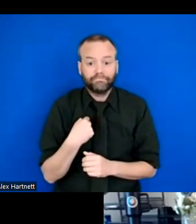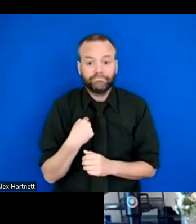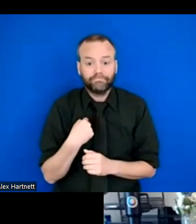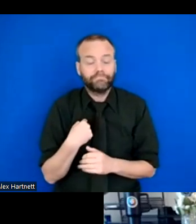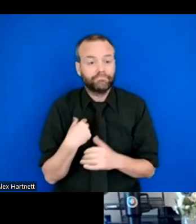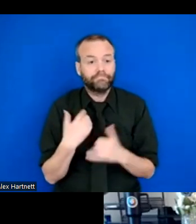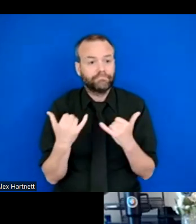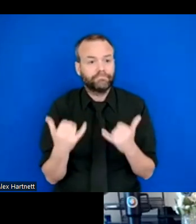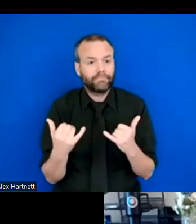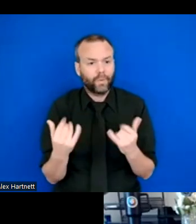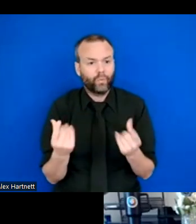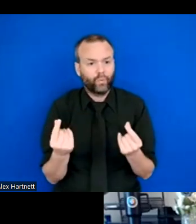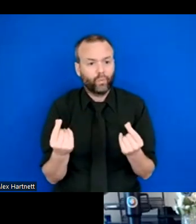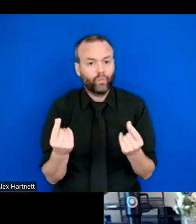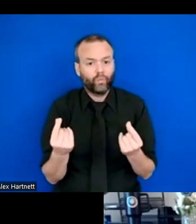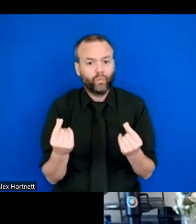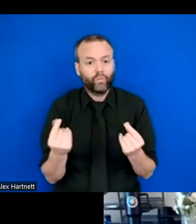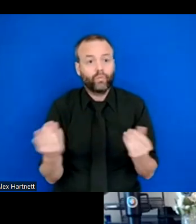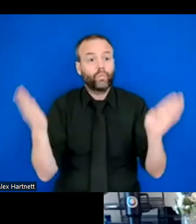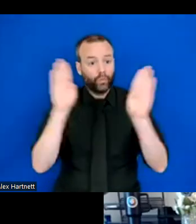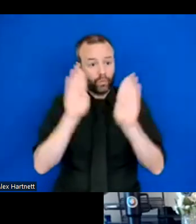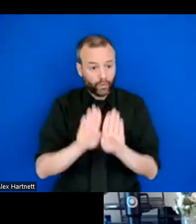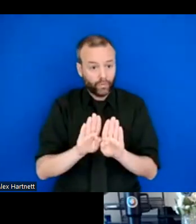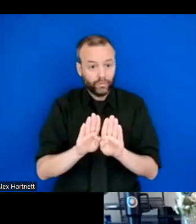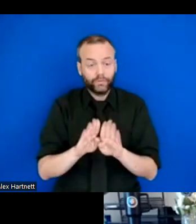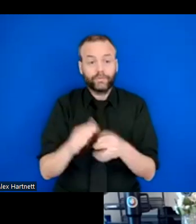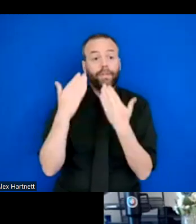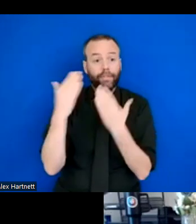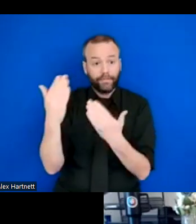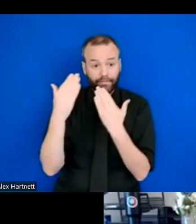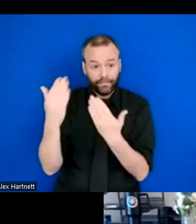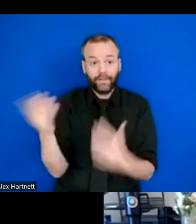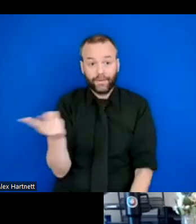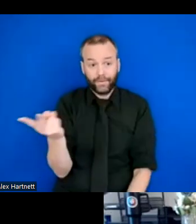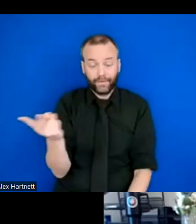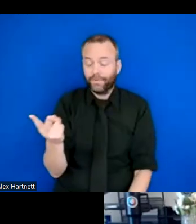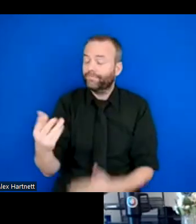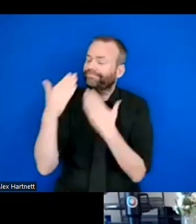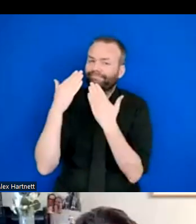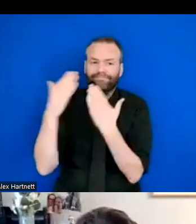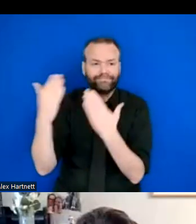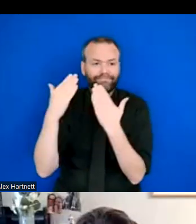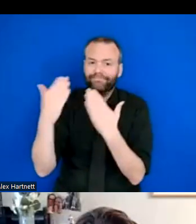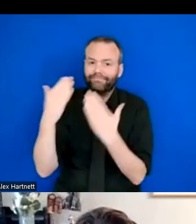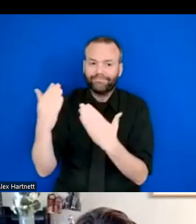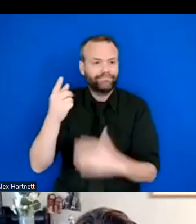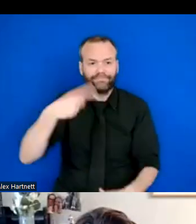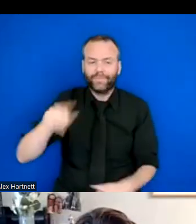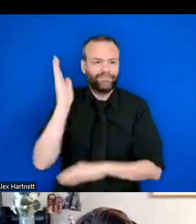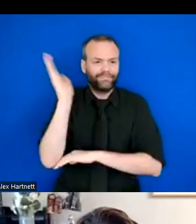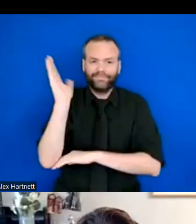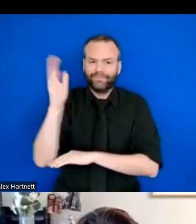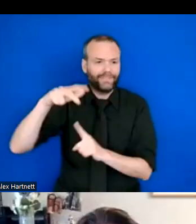gotten their needs met. I want to thank you both again so much for being here today and sharing both incredible